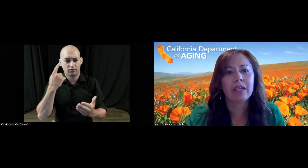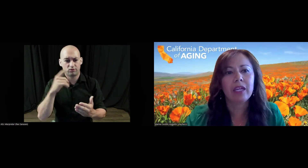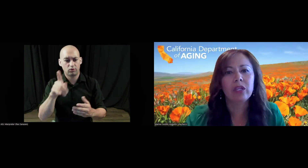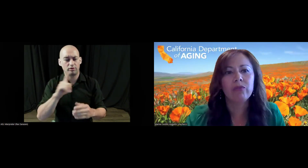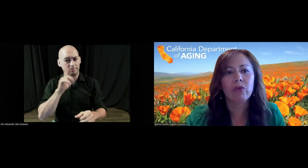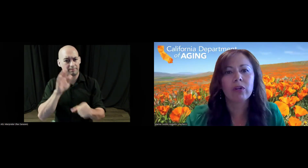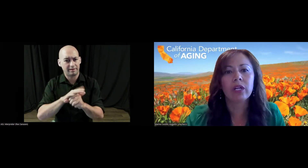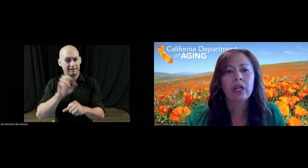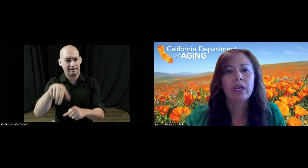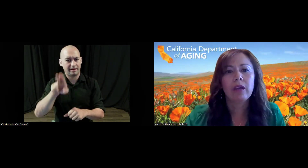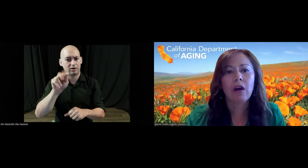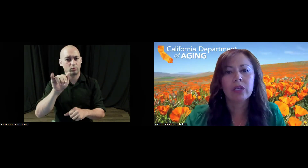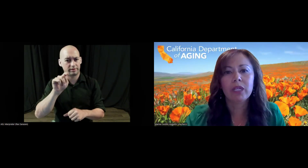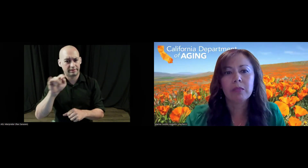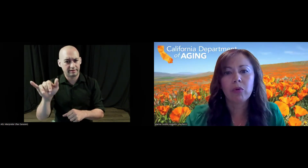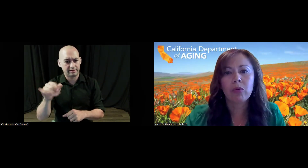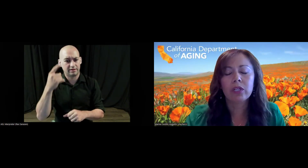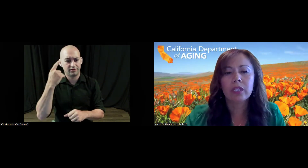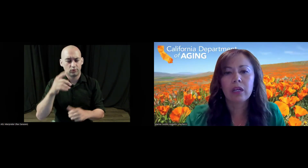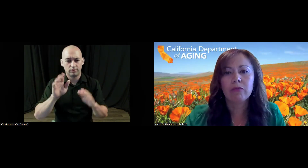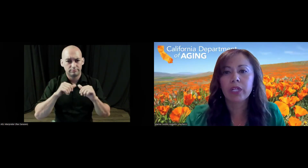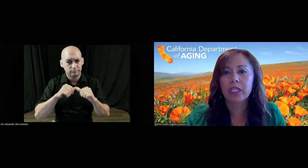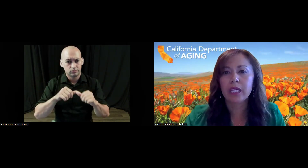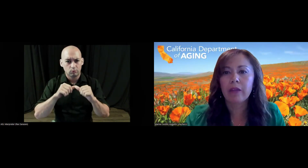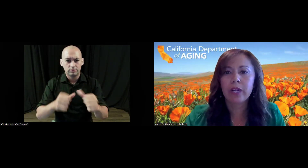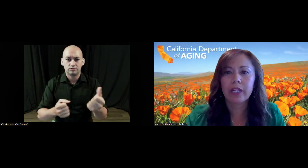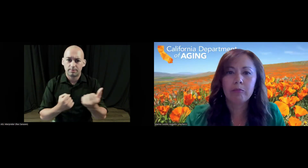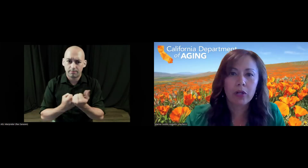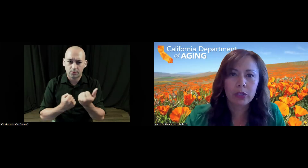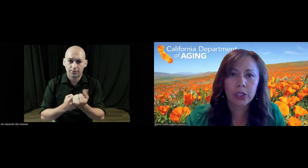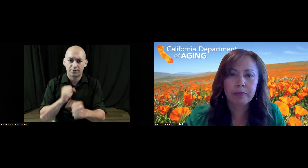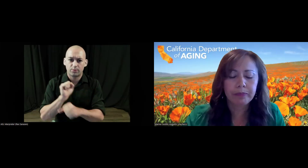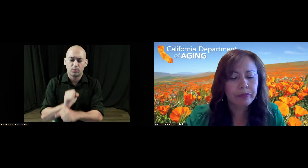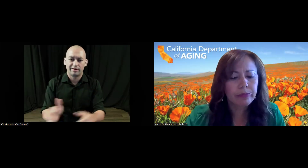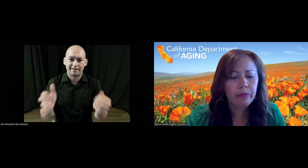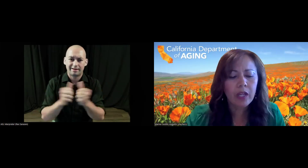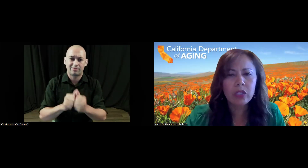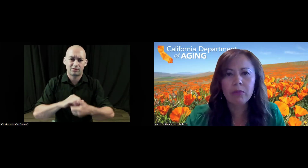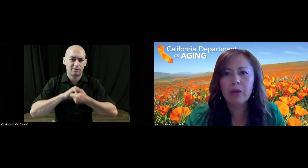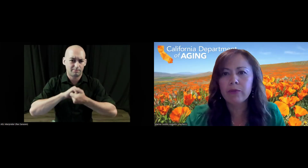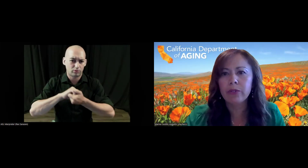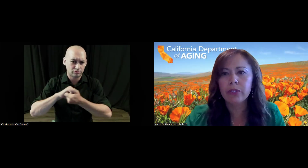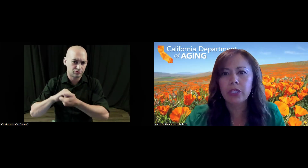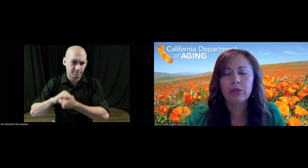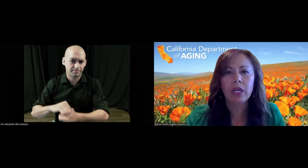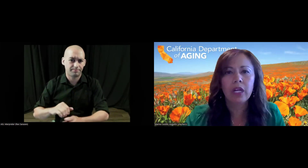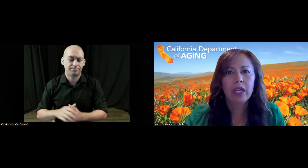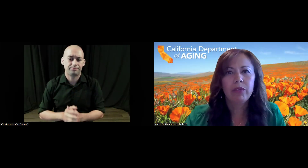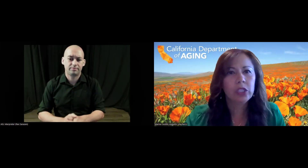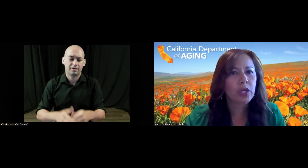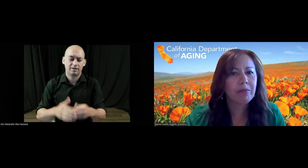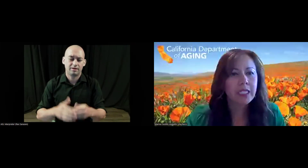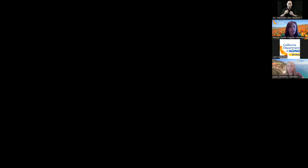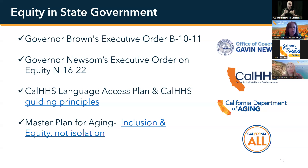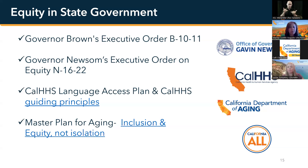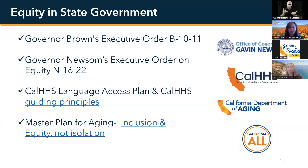and I thank you for the ongoing support of working together and in partnership. So without further ado, if